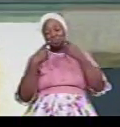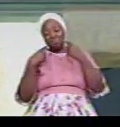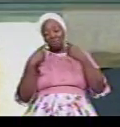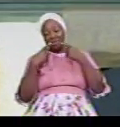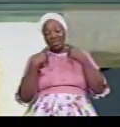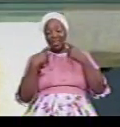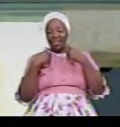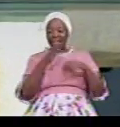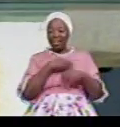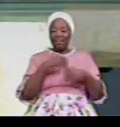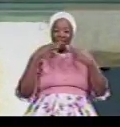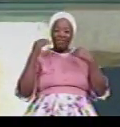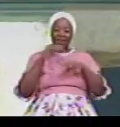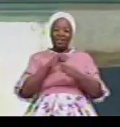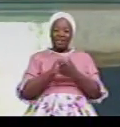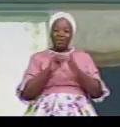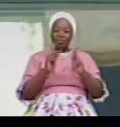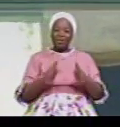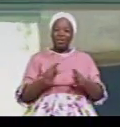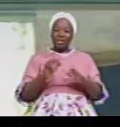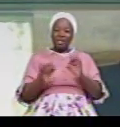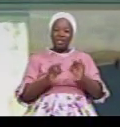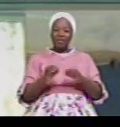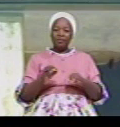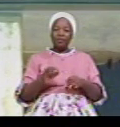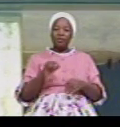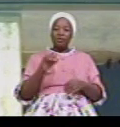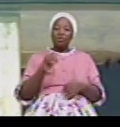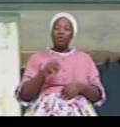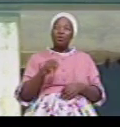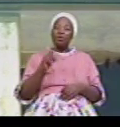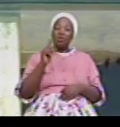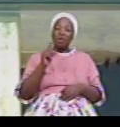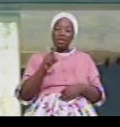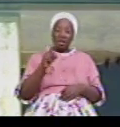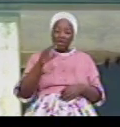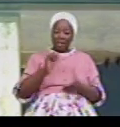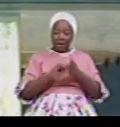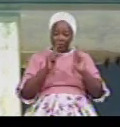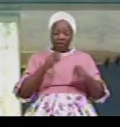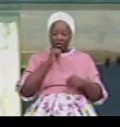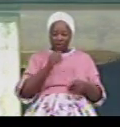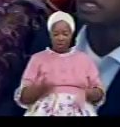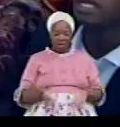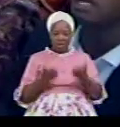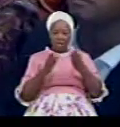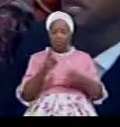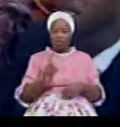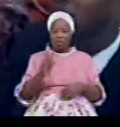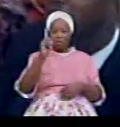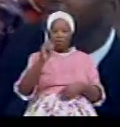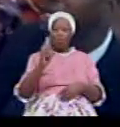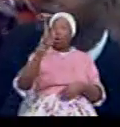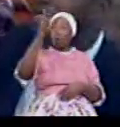you. If he will not lift you up, God will lift you up.